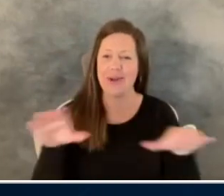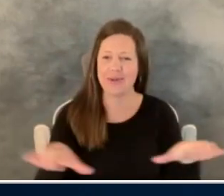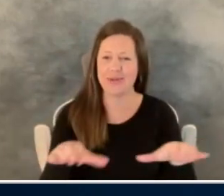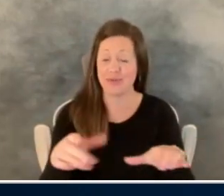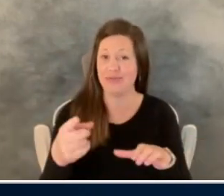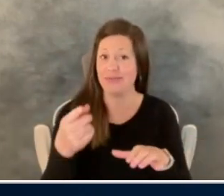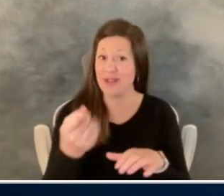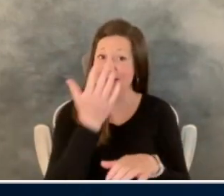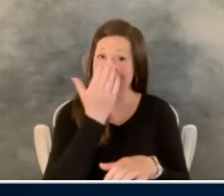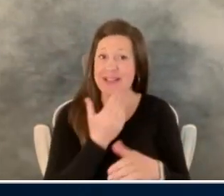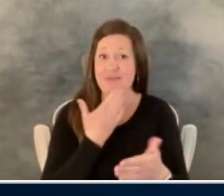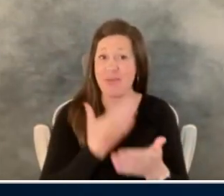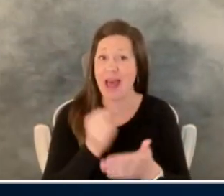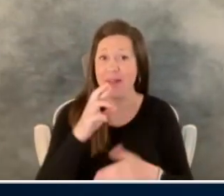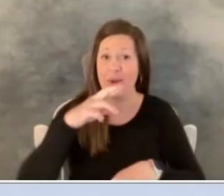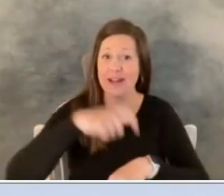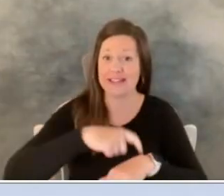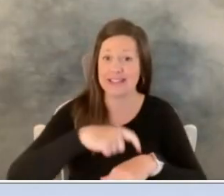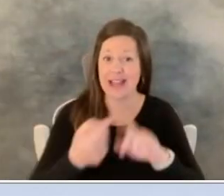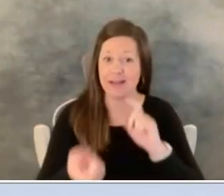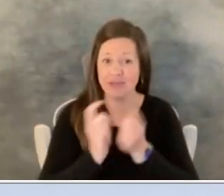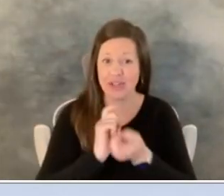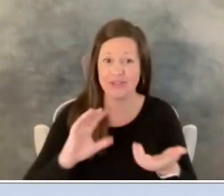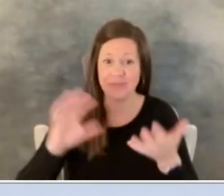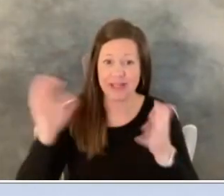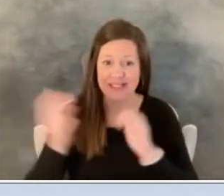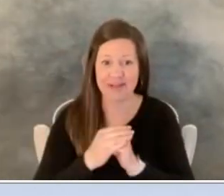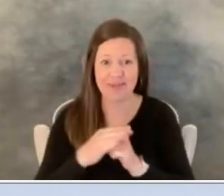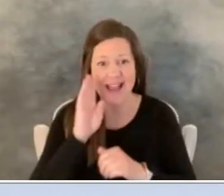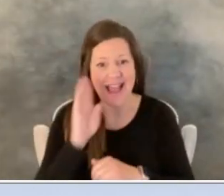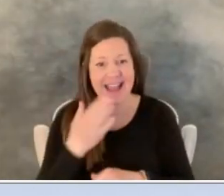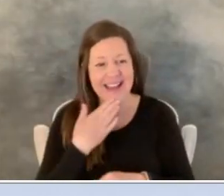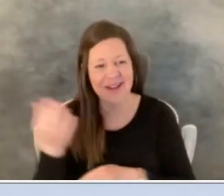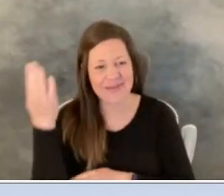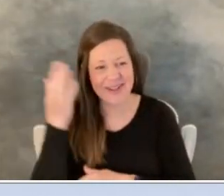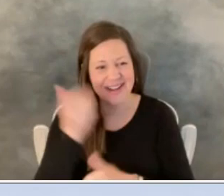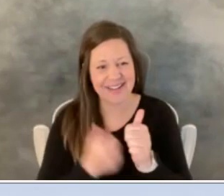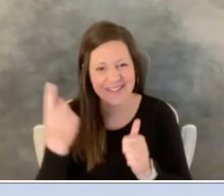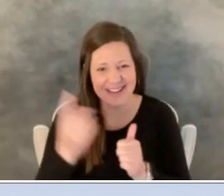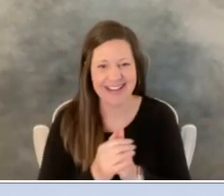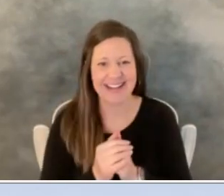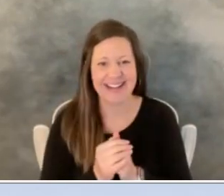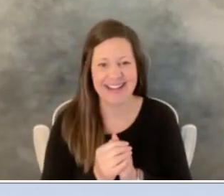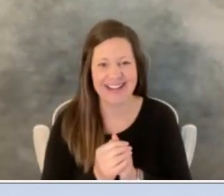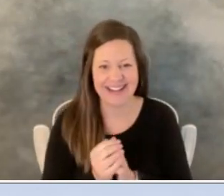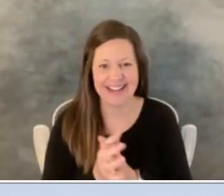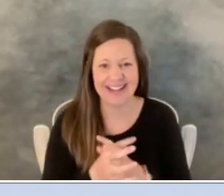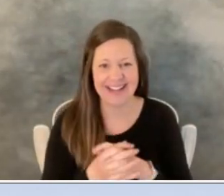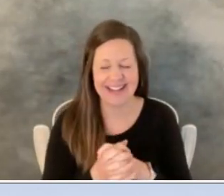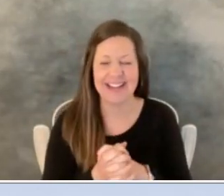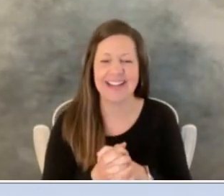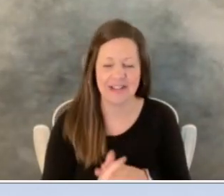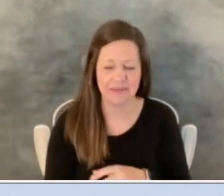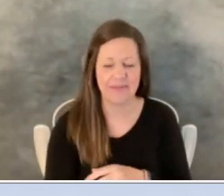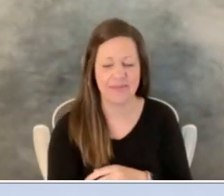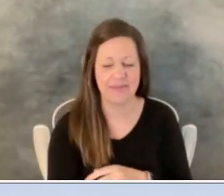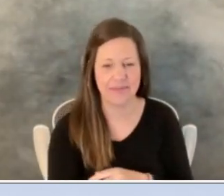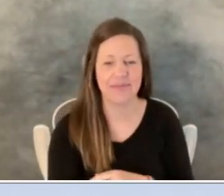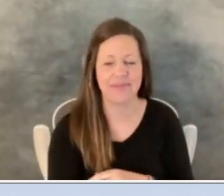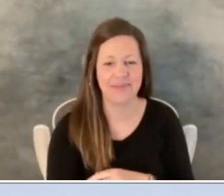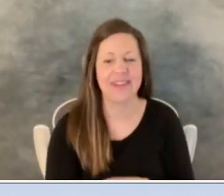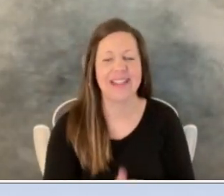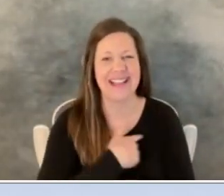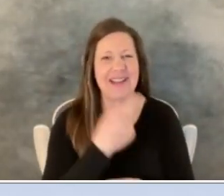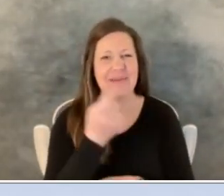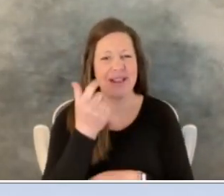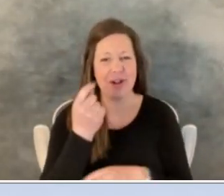you into a tailspin? Hi, good morning, everybody. Good morning. It did throw me in a little bit of a tailspin. I